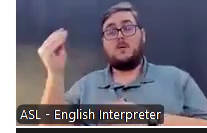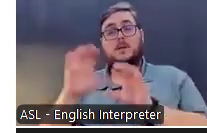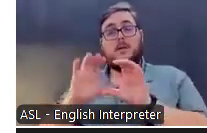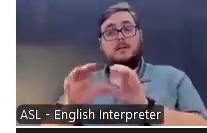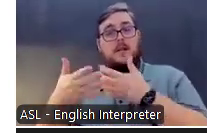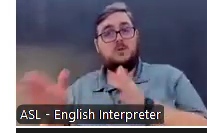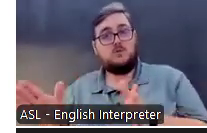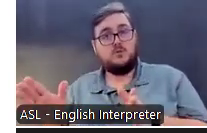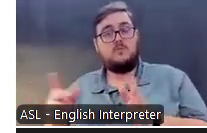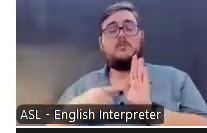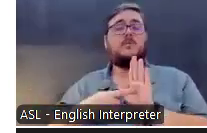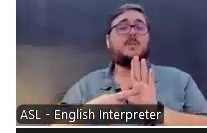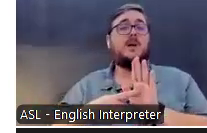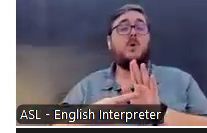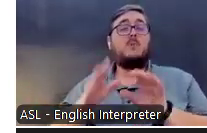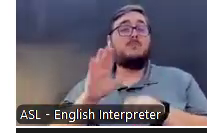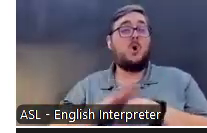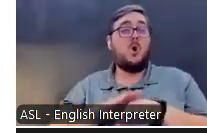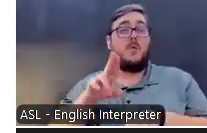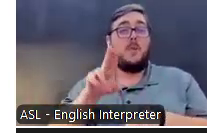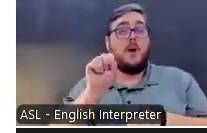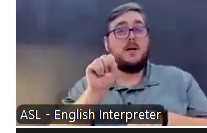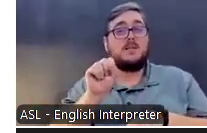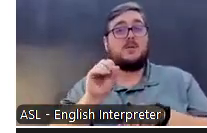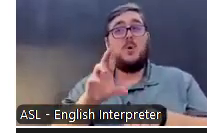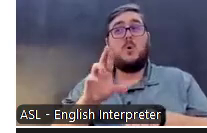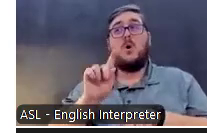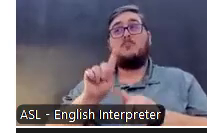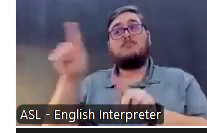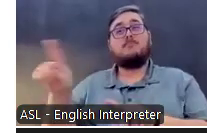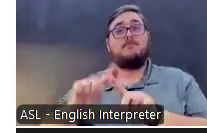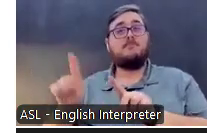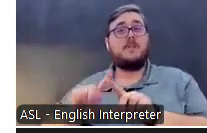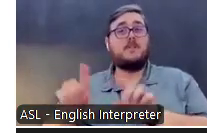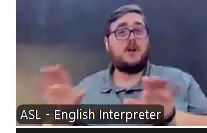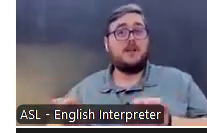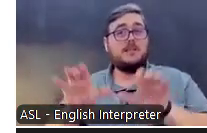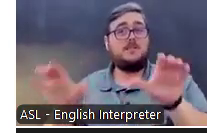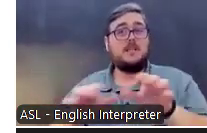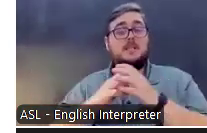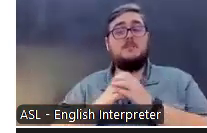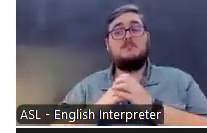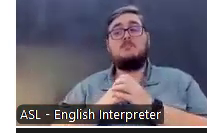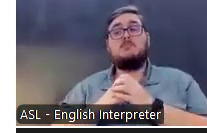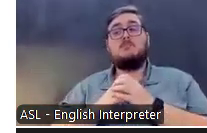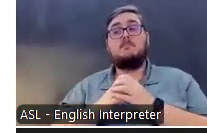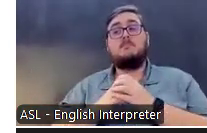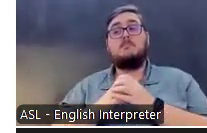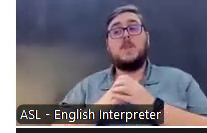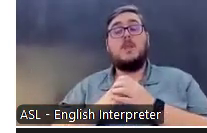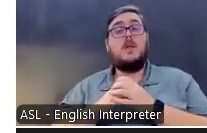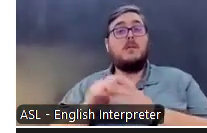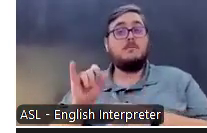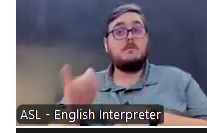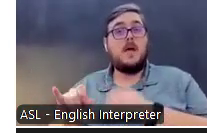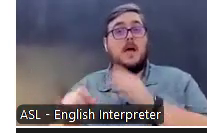extracurricular activities. Should AT be with the student at all times? For instance, if the student has a